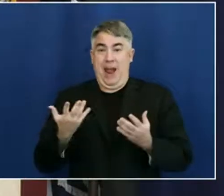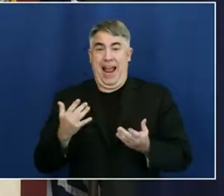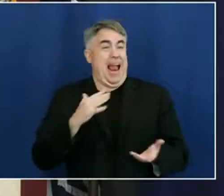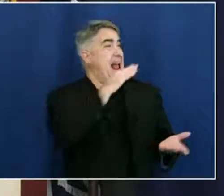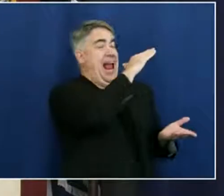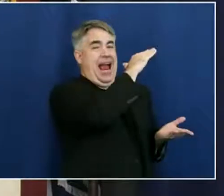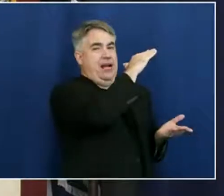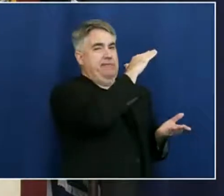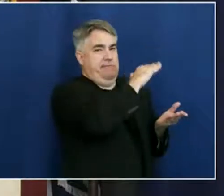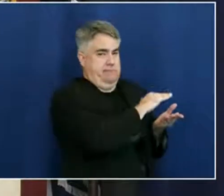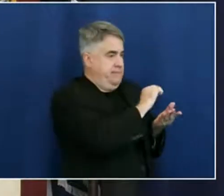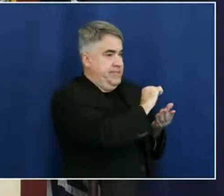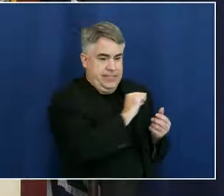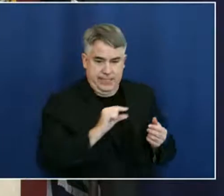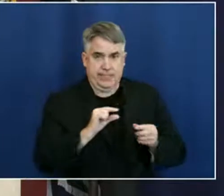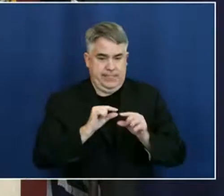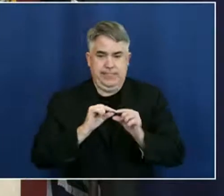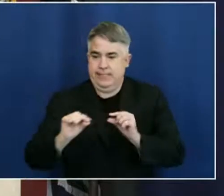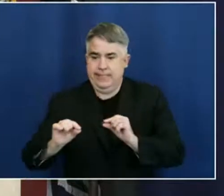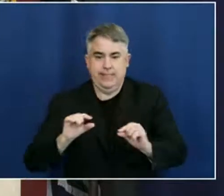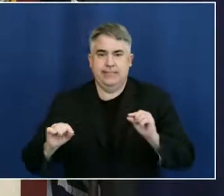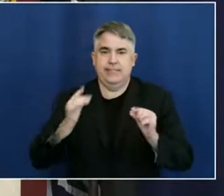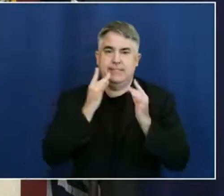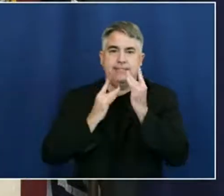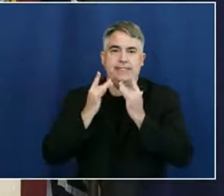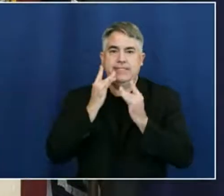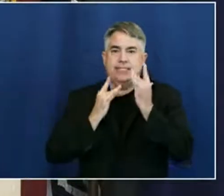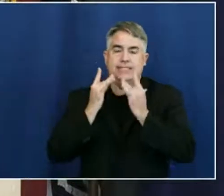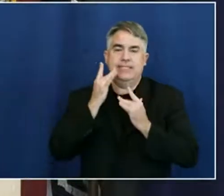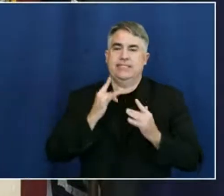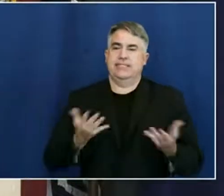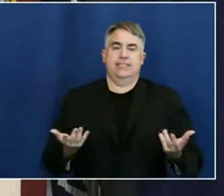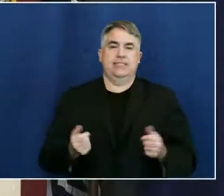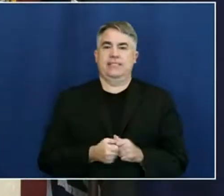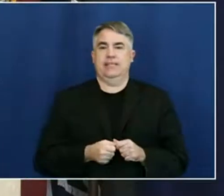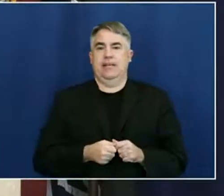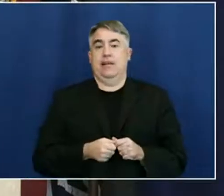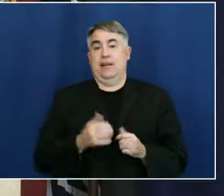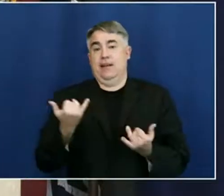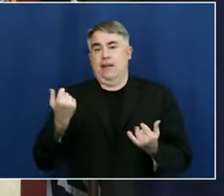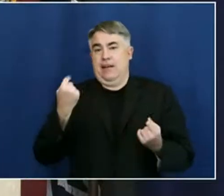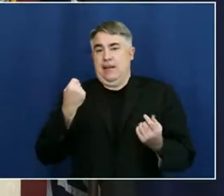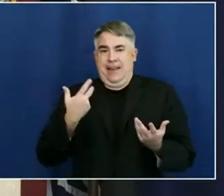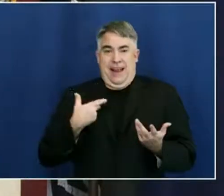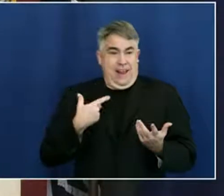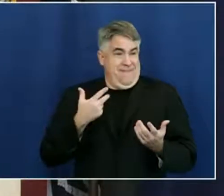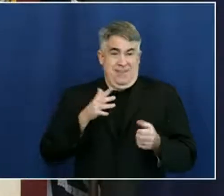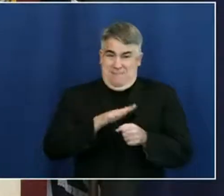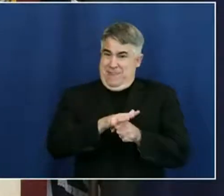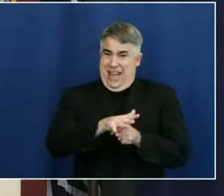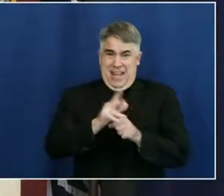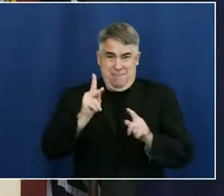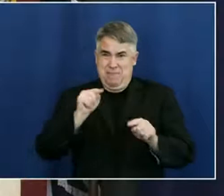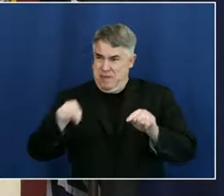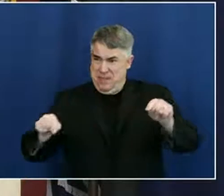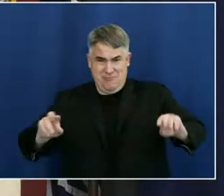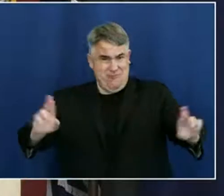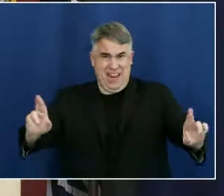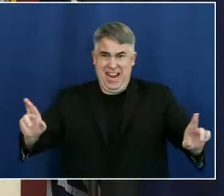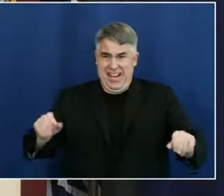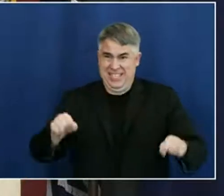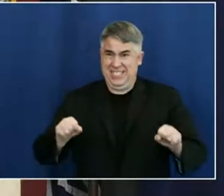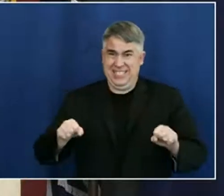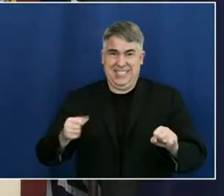daily basis with the networks of sites that we built out, along with what other providers can do in the region. We just need the